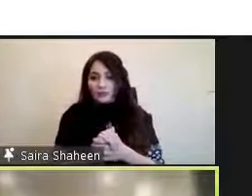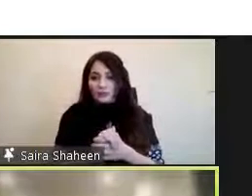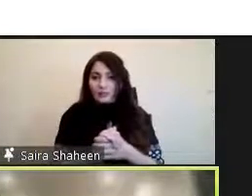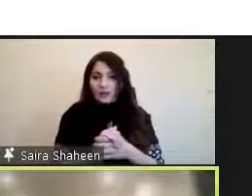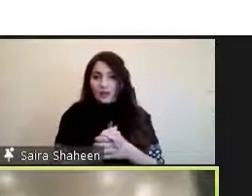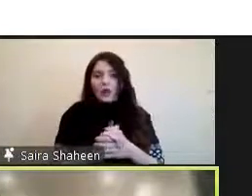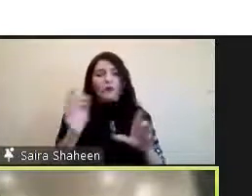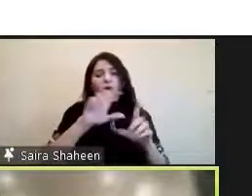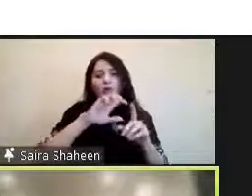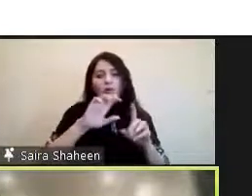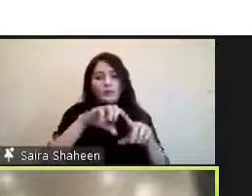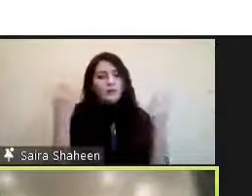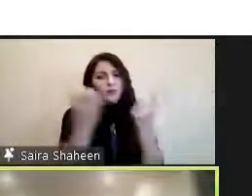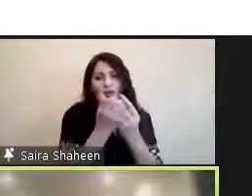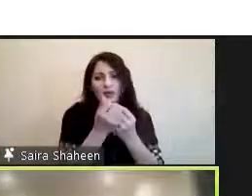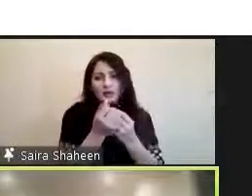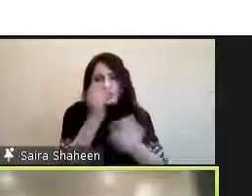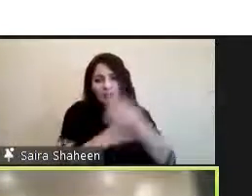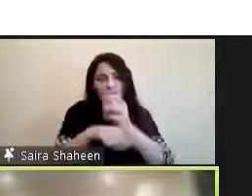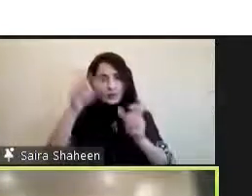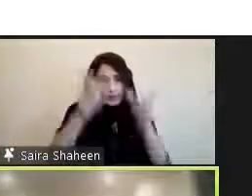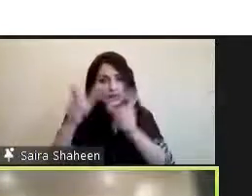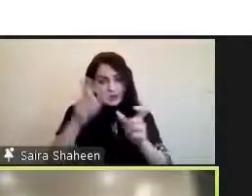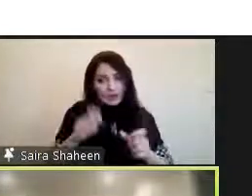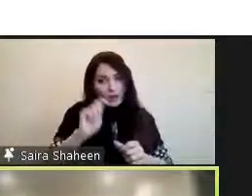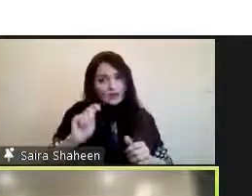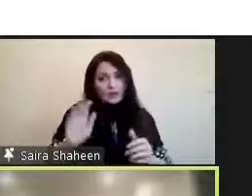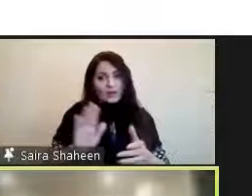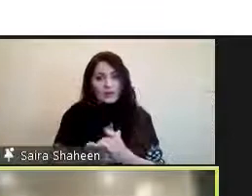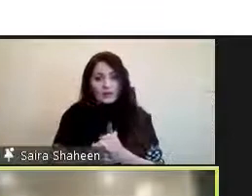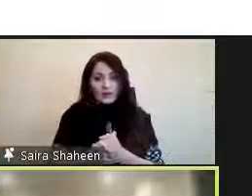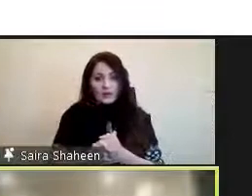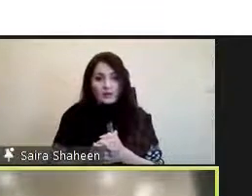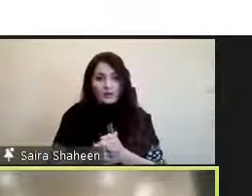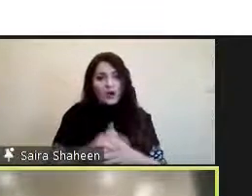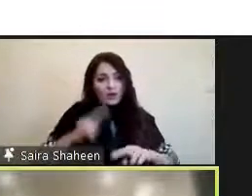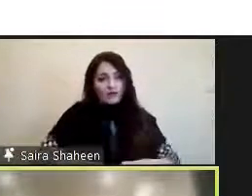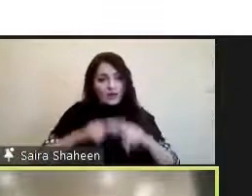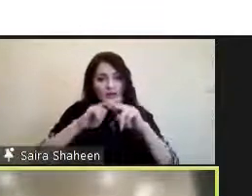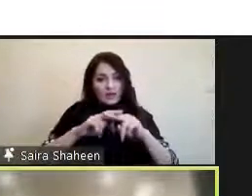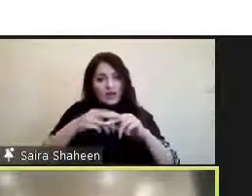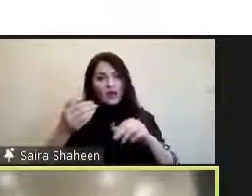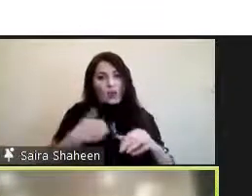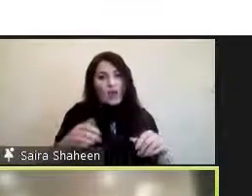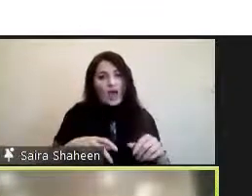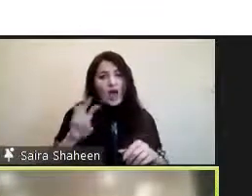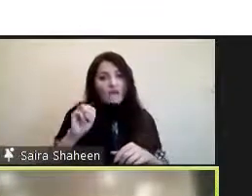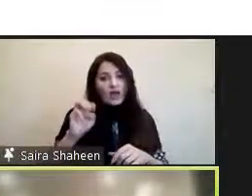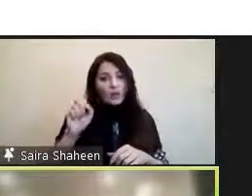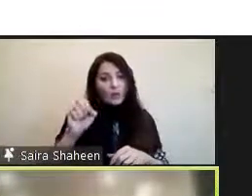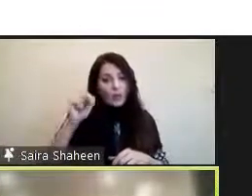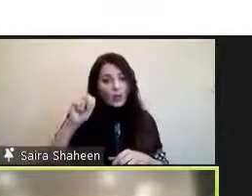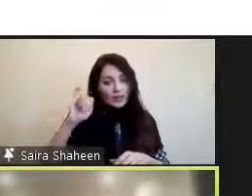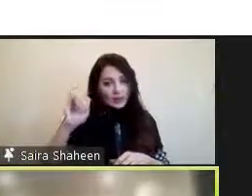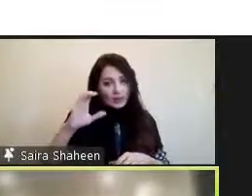as well as for persons with disabilities. And finally, we have Monica Desai, the global head of connectivity and